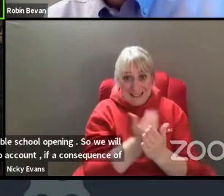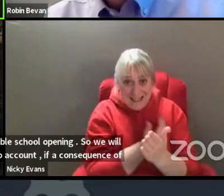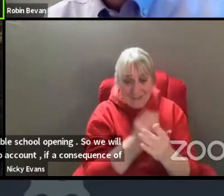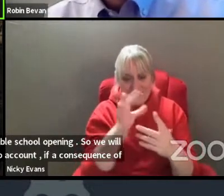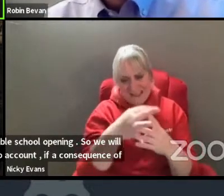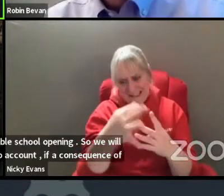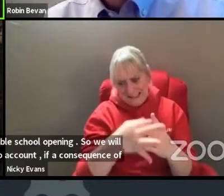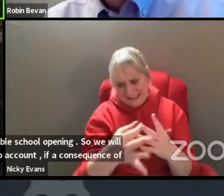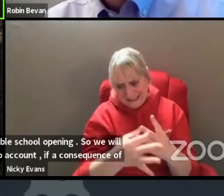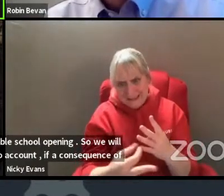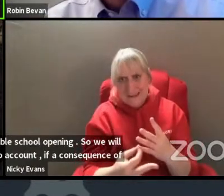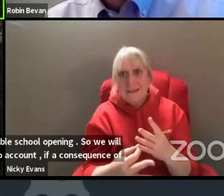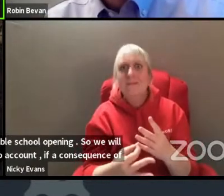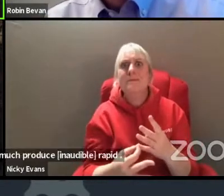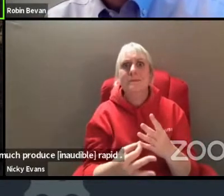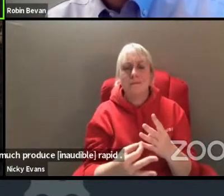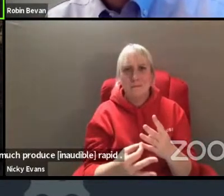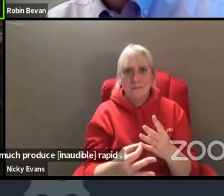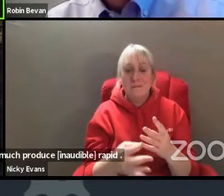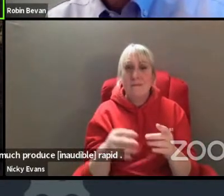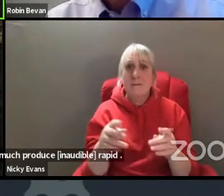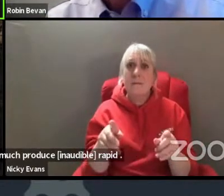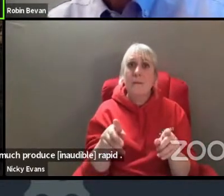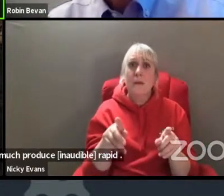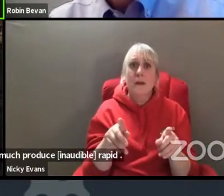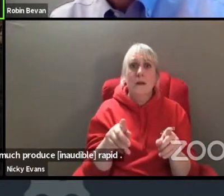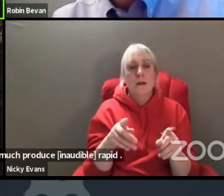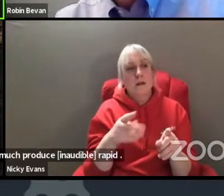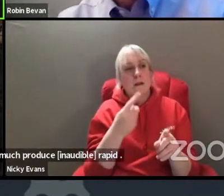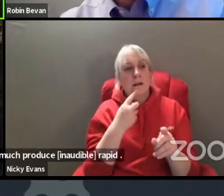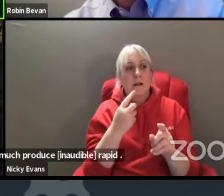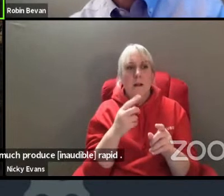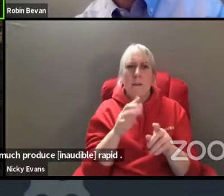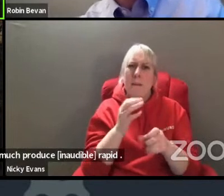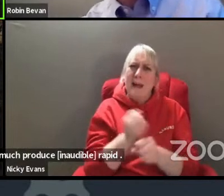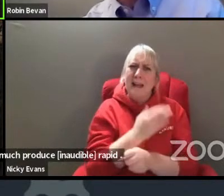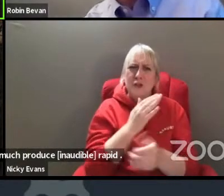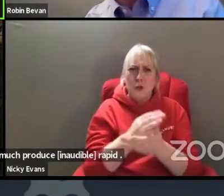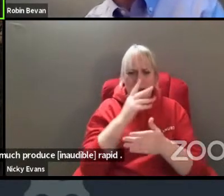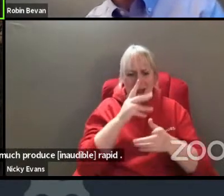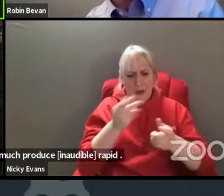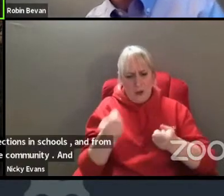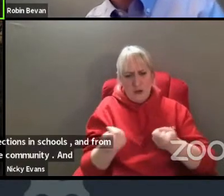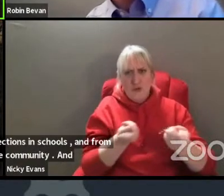job of suppressing transmission, and in particular, suppressing